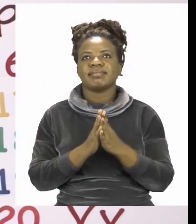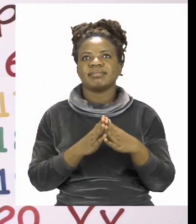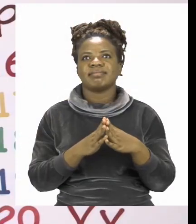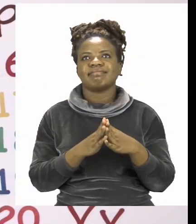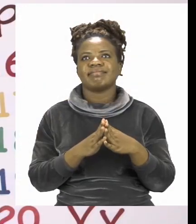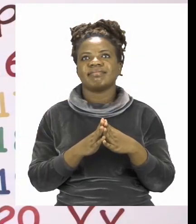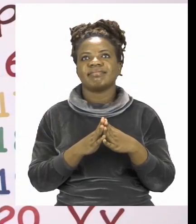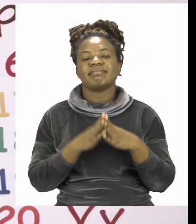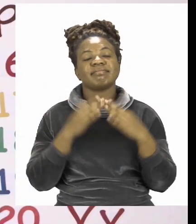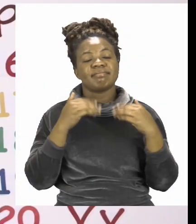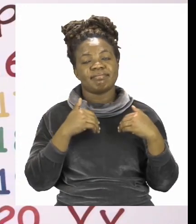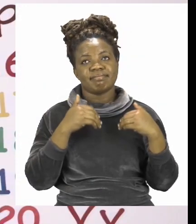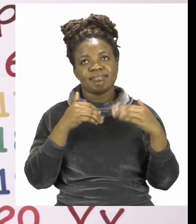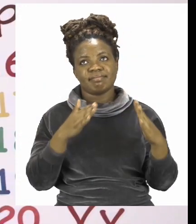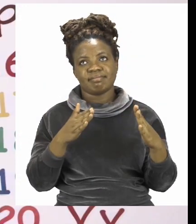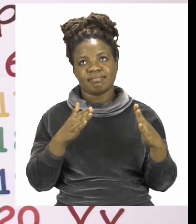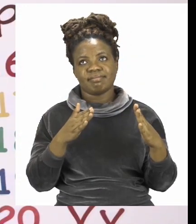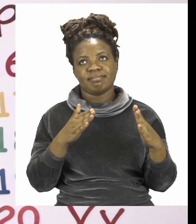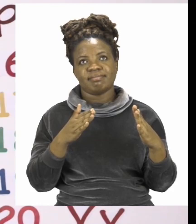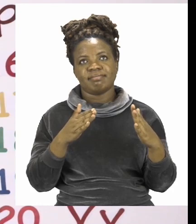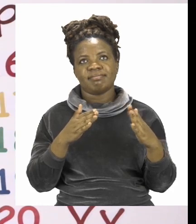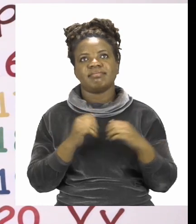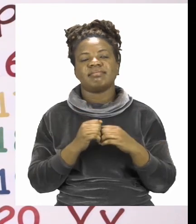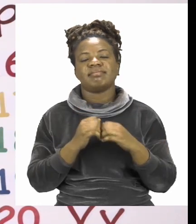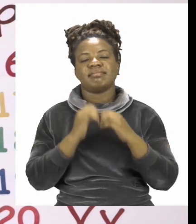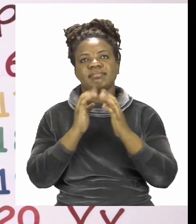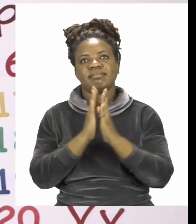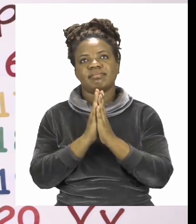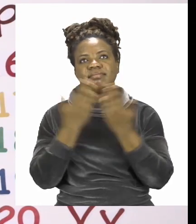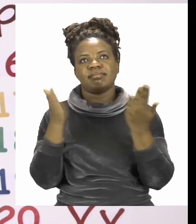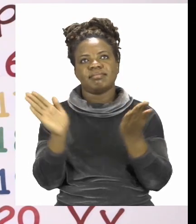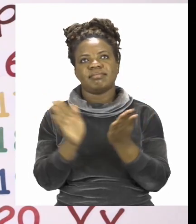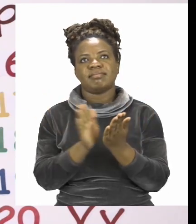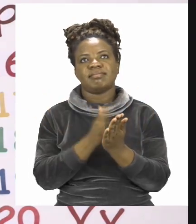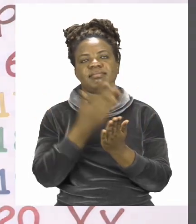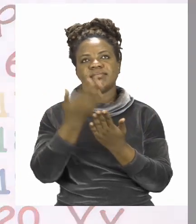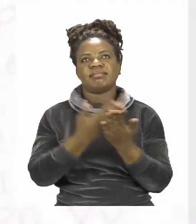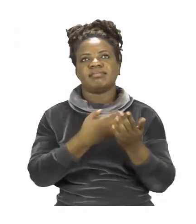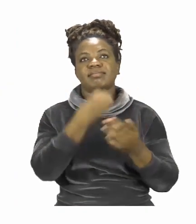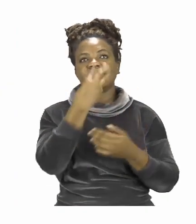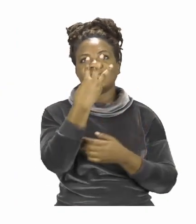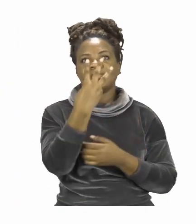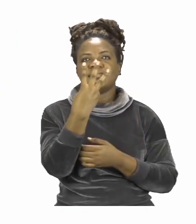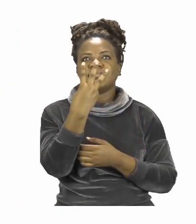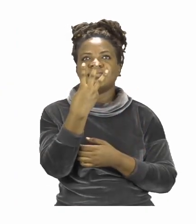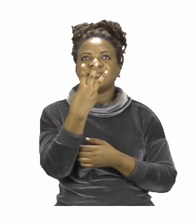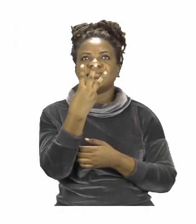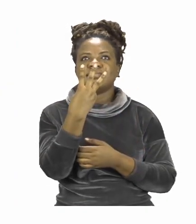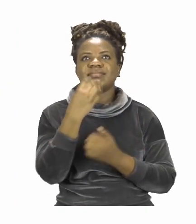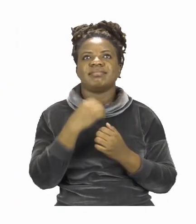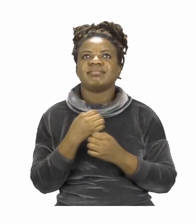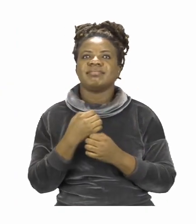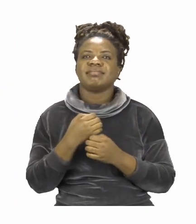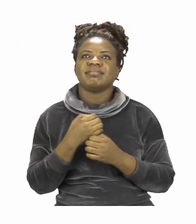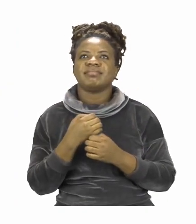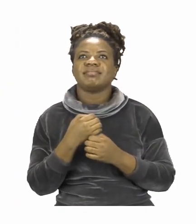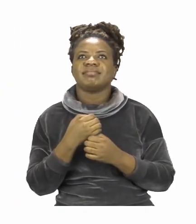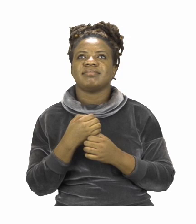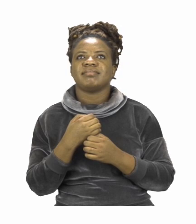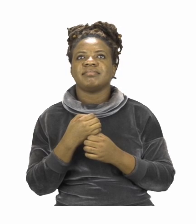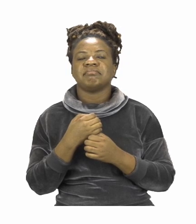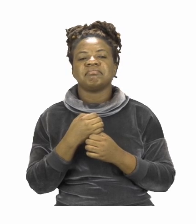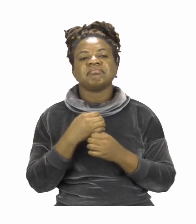To start our lesson today, boys and girls, we are going to go to page 3. On page 3, we are doing